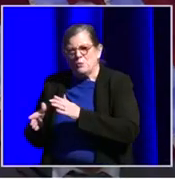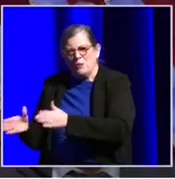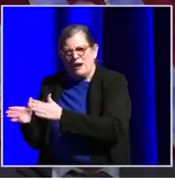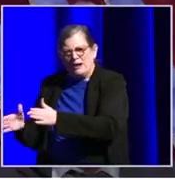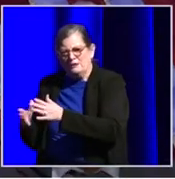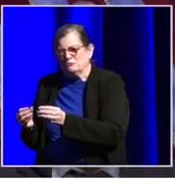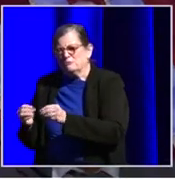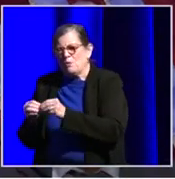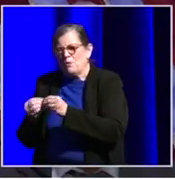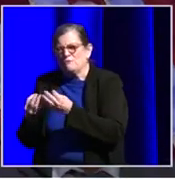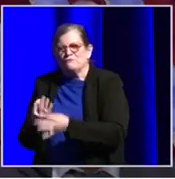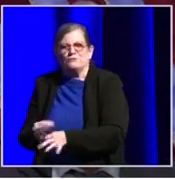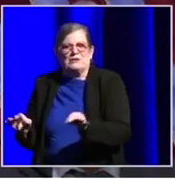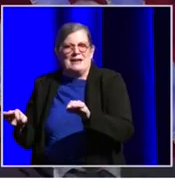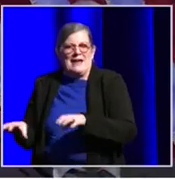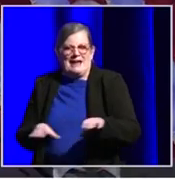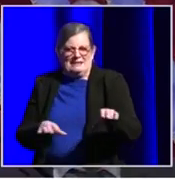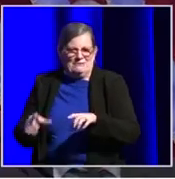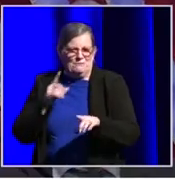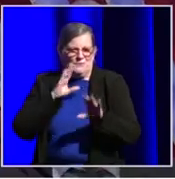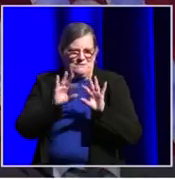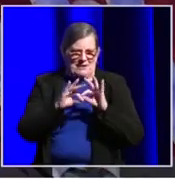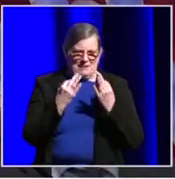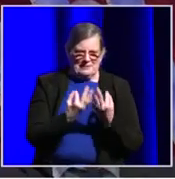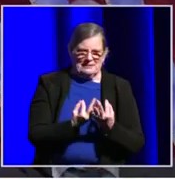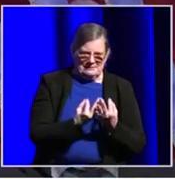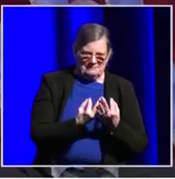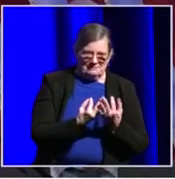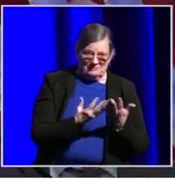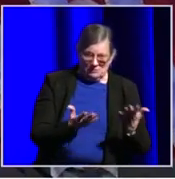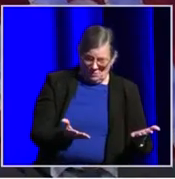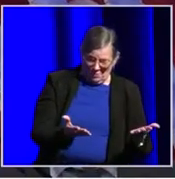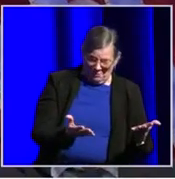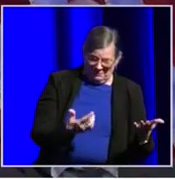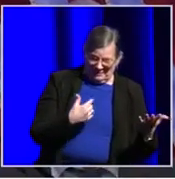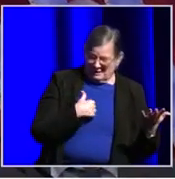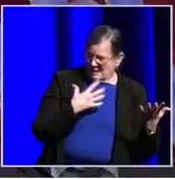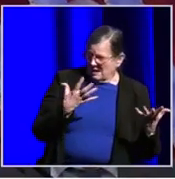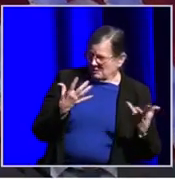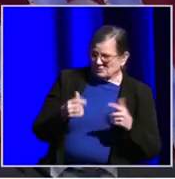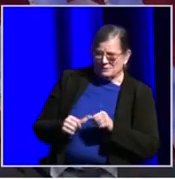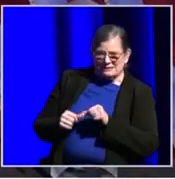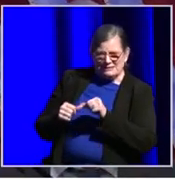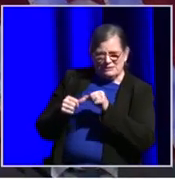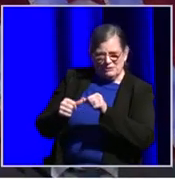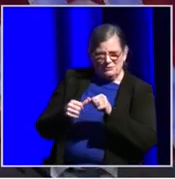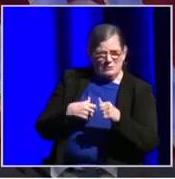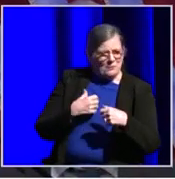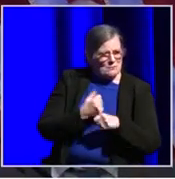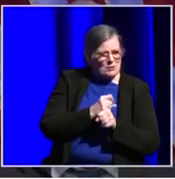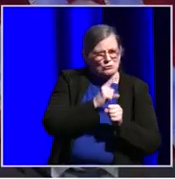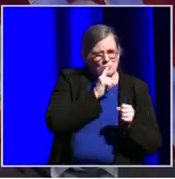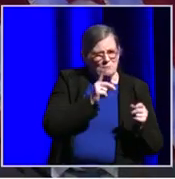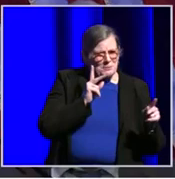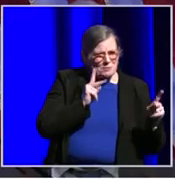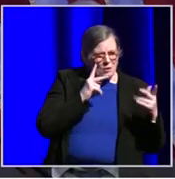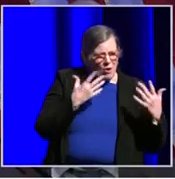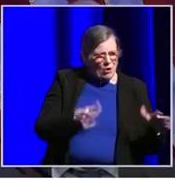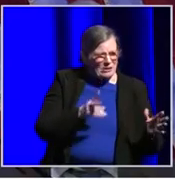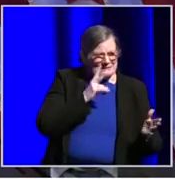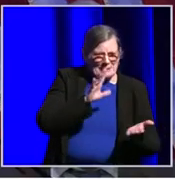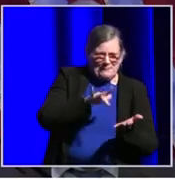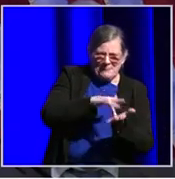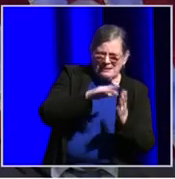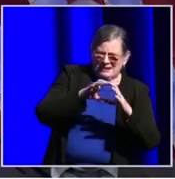for families. And second, as we keep fighting for those who are already in the middle class, we have to expand it.